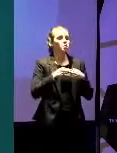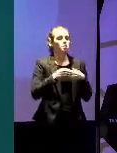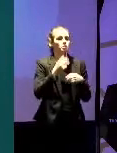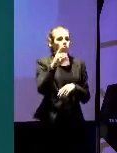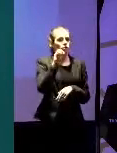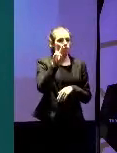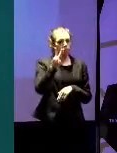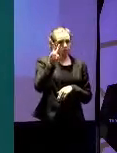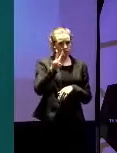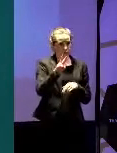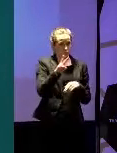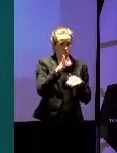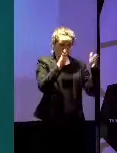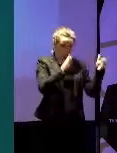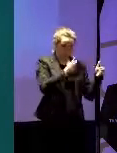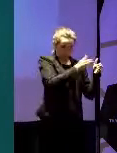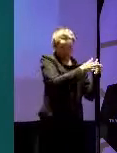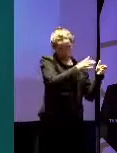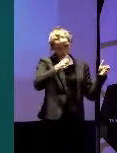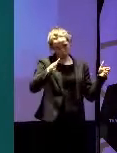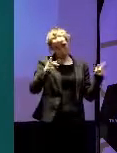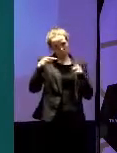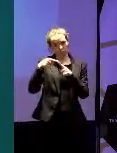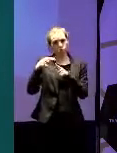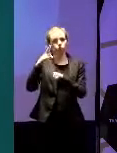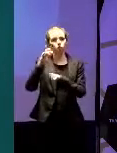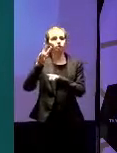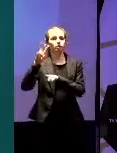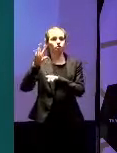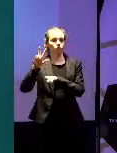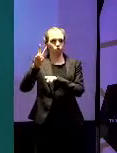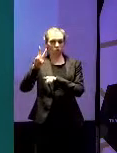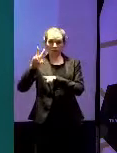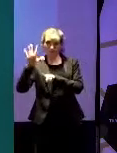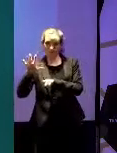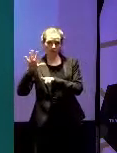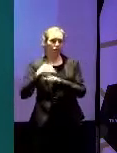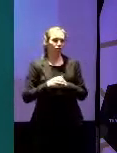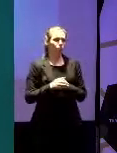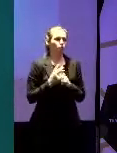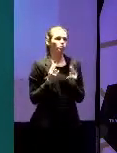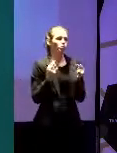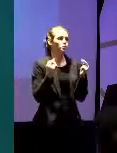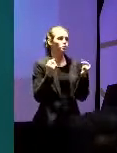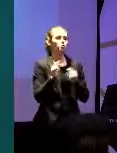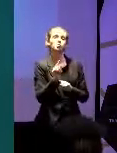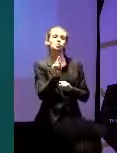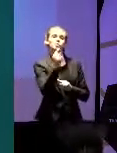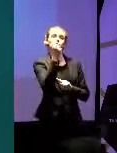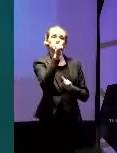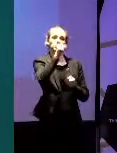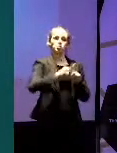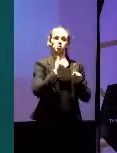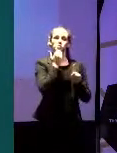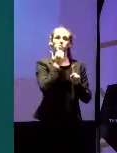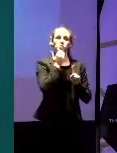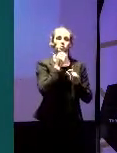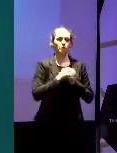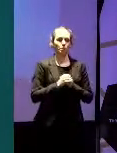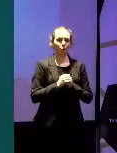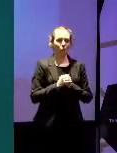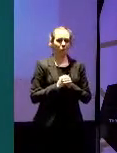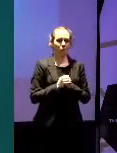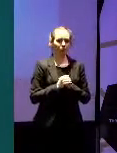to 2025. Here we go, ministerial appointees. Wow, what do you know? Mua, first one. I don't know who put my name there on the first